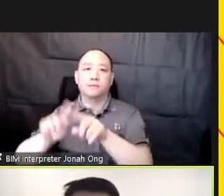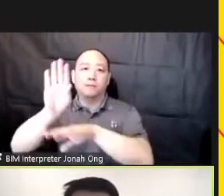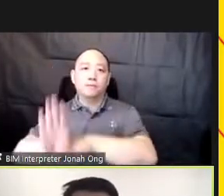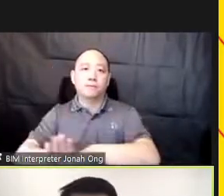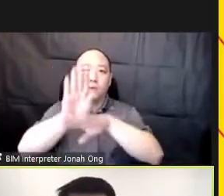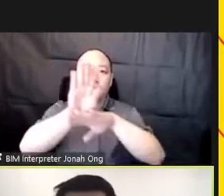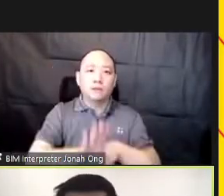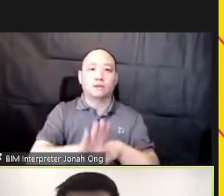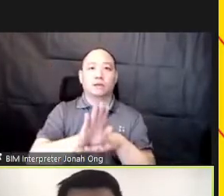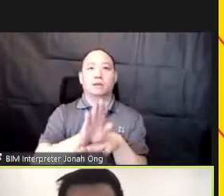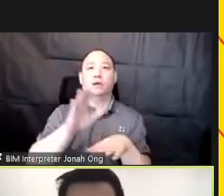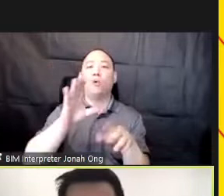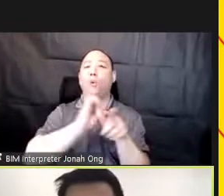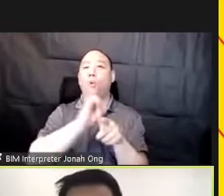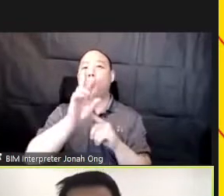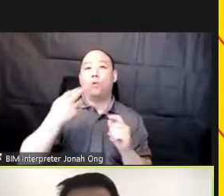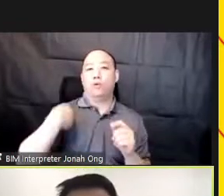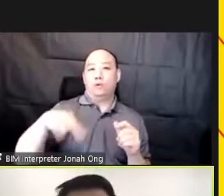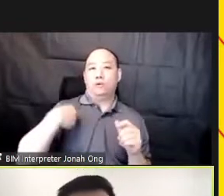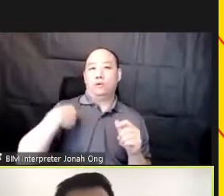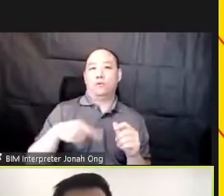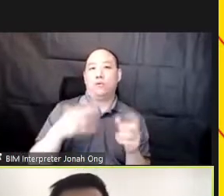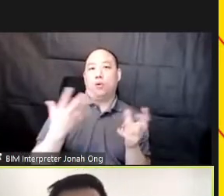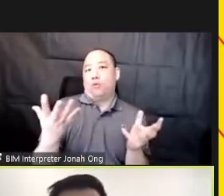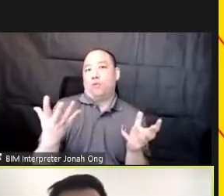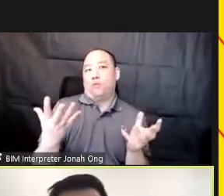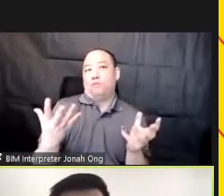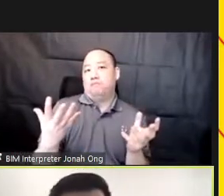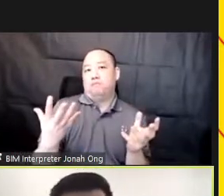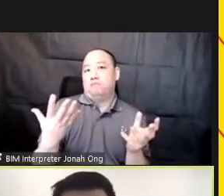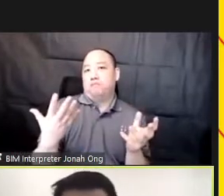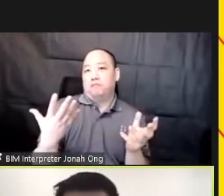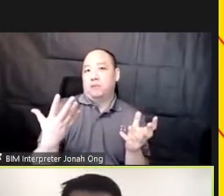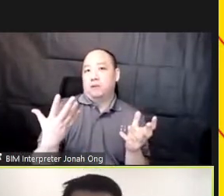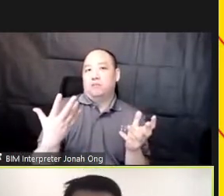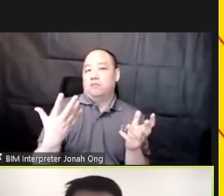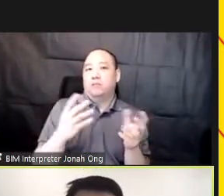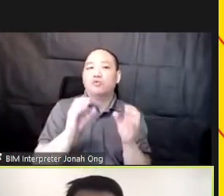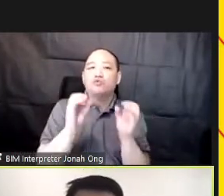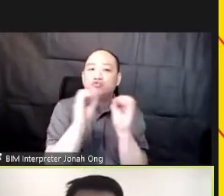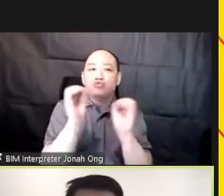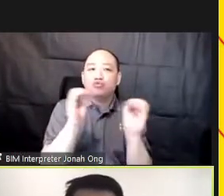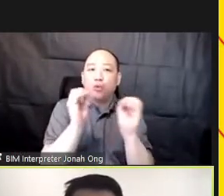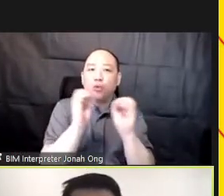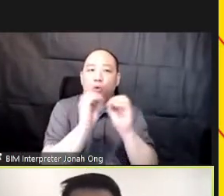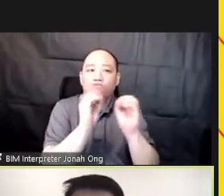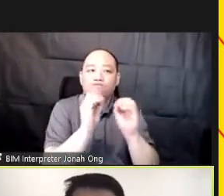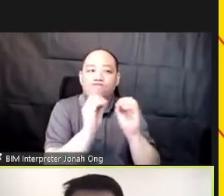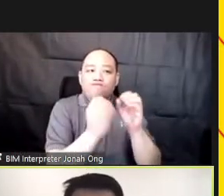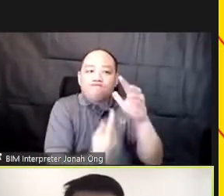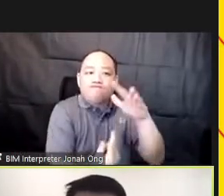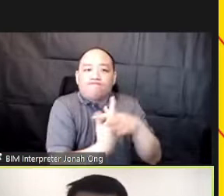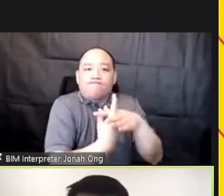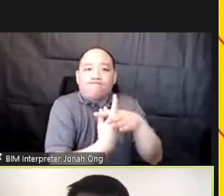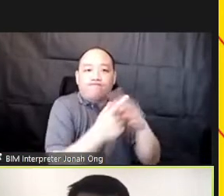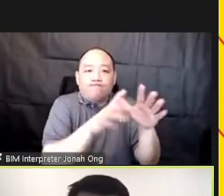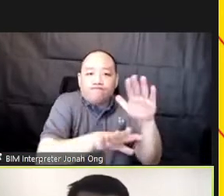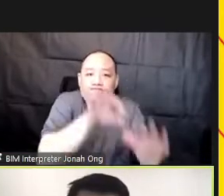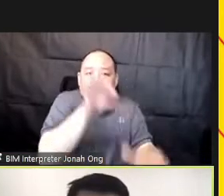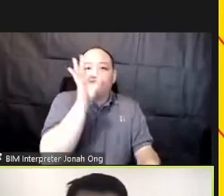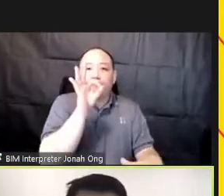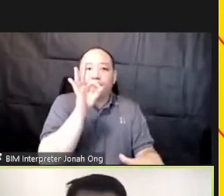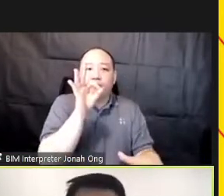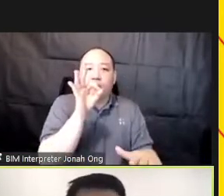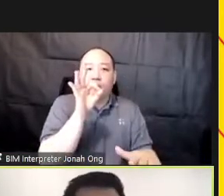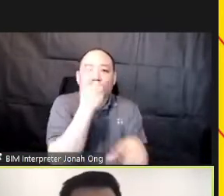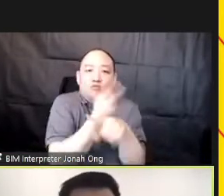country as we would like them to be. Moving forward, what I want to highlight in my short time is for Apa Lagi Belia Mahu,